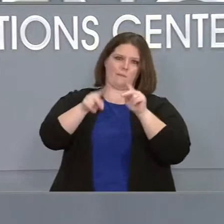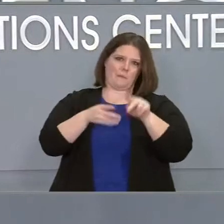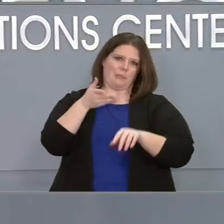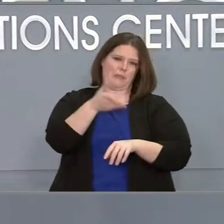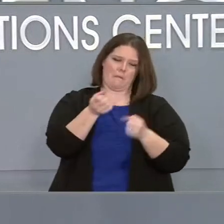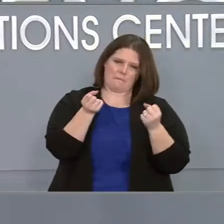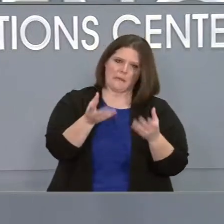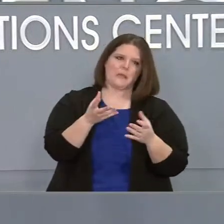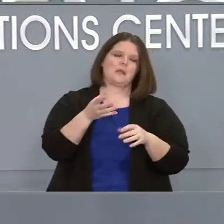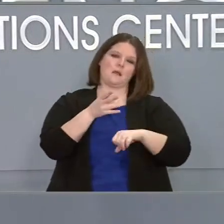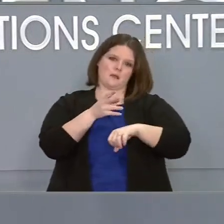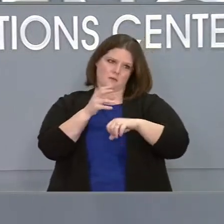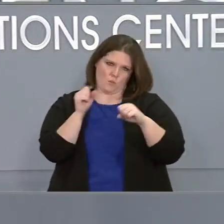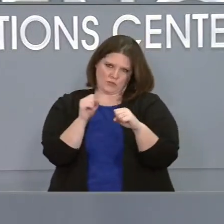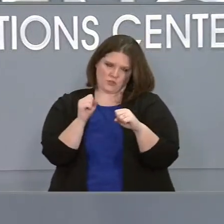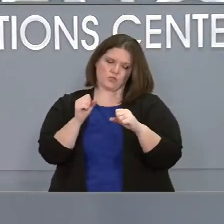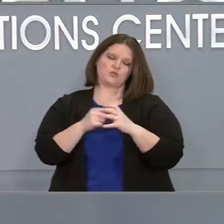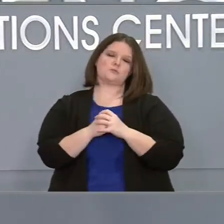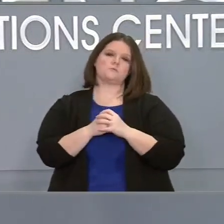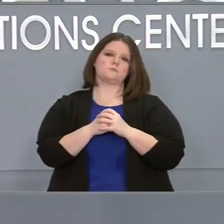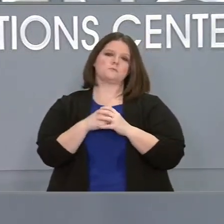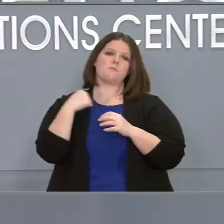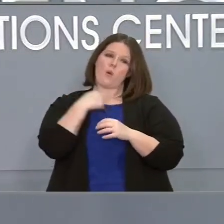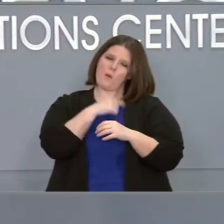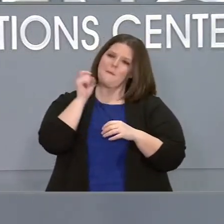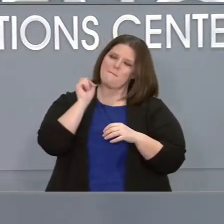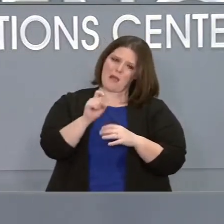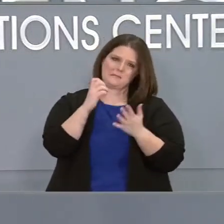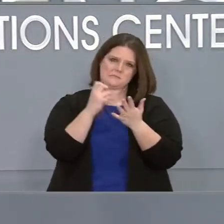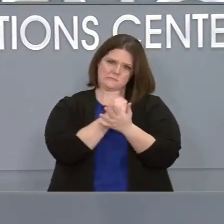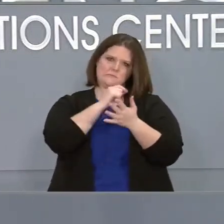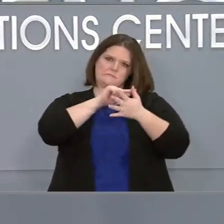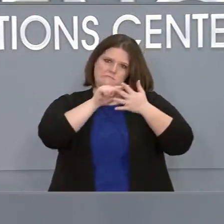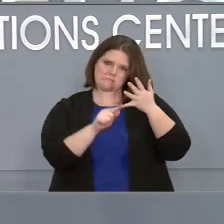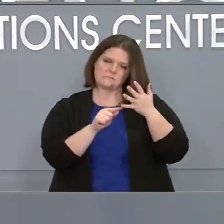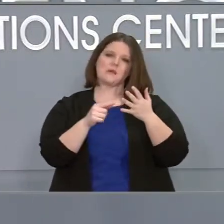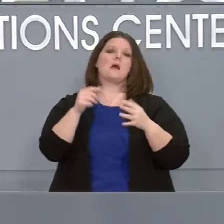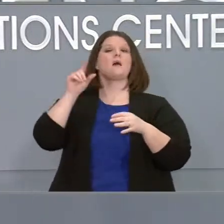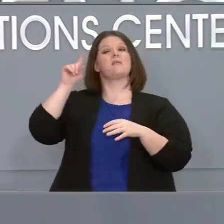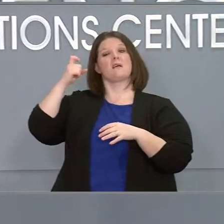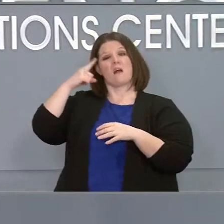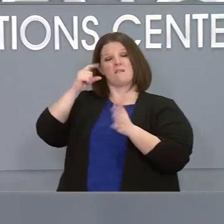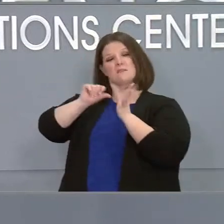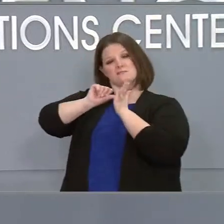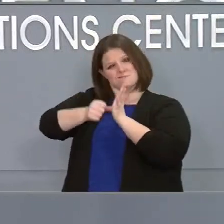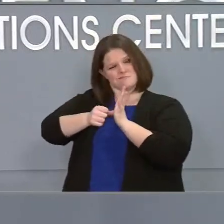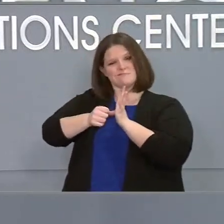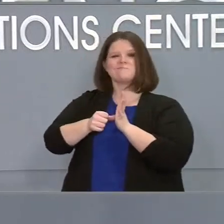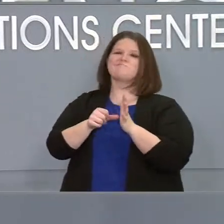tools. We just need to use it. And why you keep hearing the governor say our focus is certainly on vaccines and on boosters.